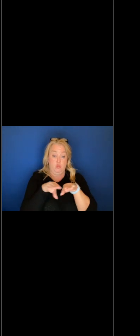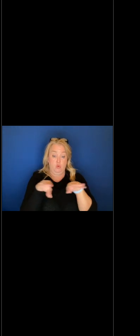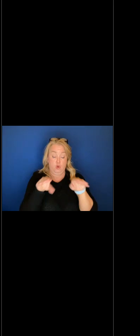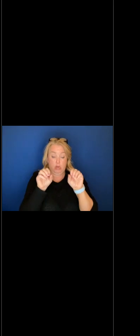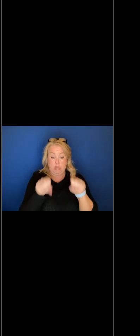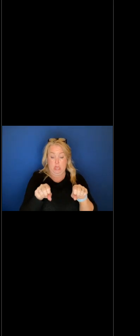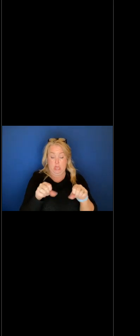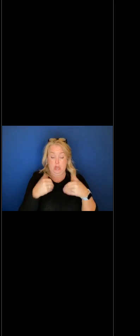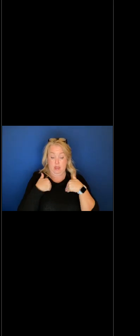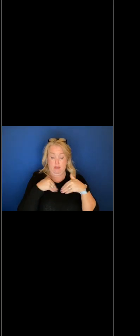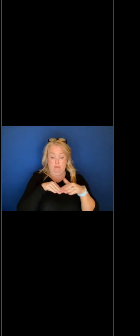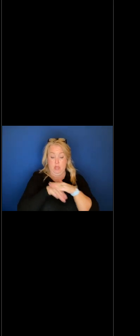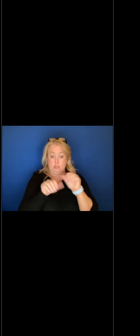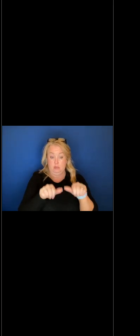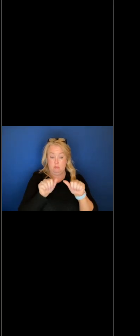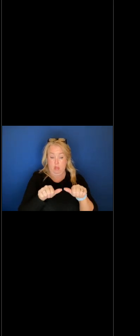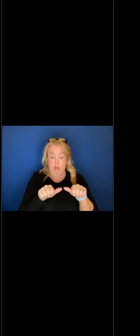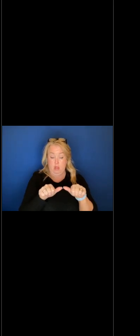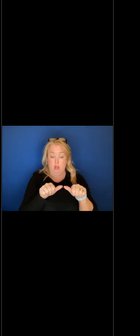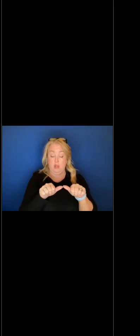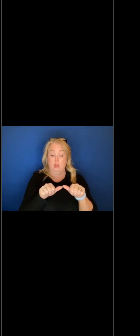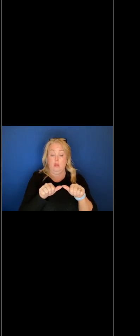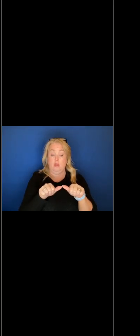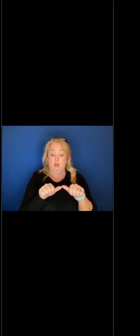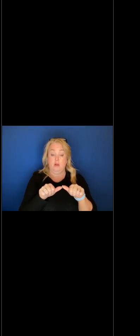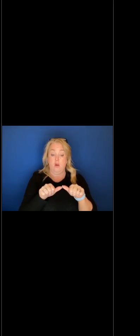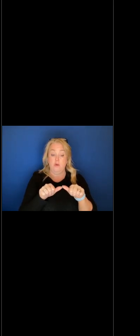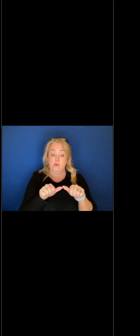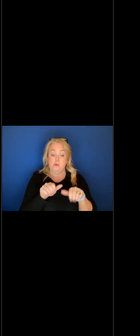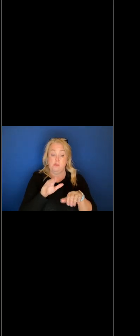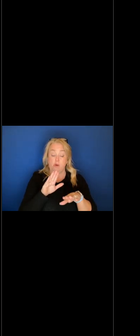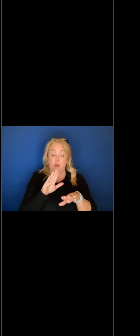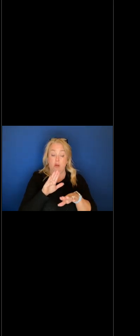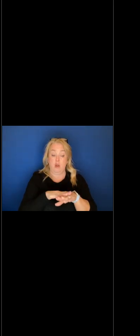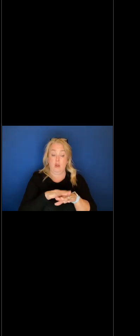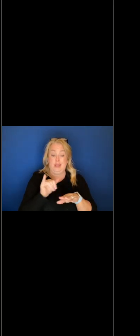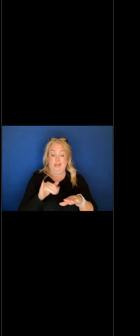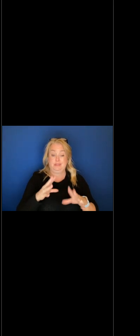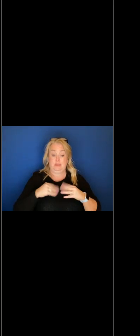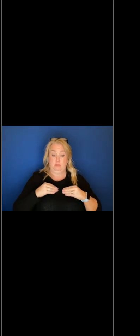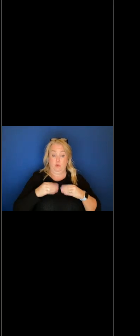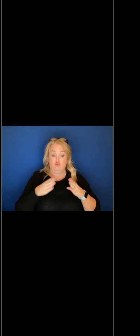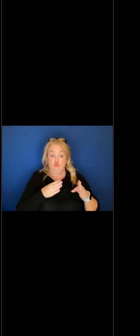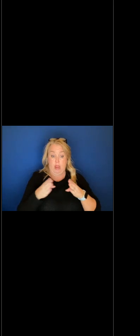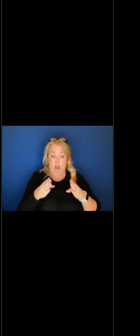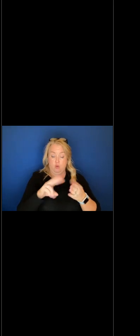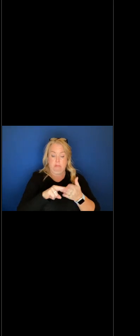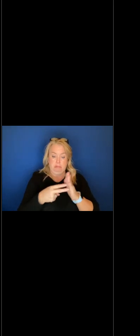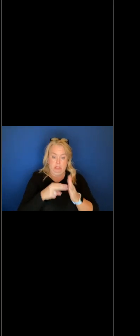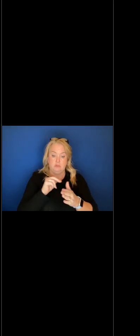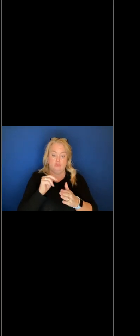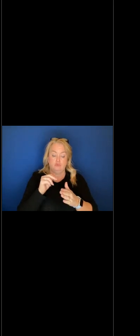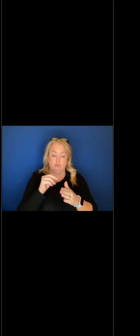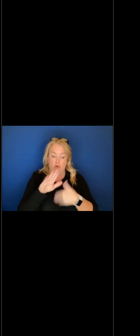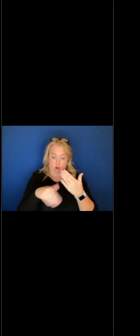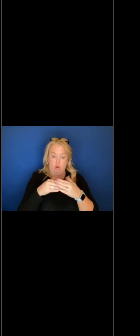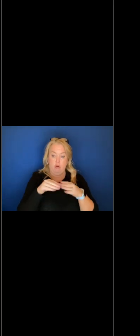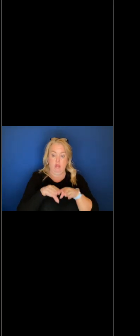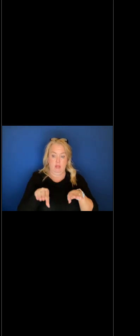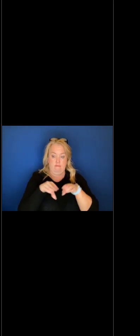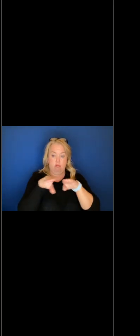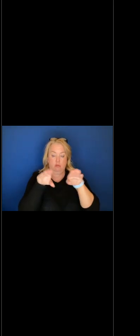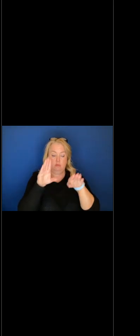to have an accessible entrance on an accessible route, then all such stories should